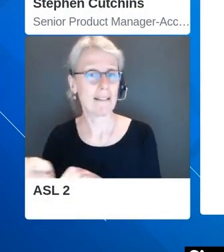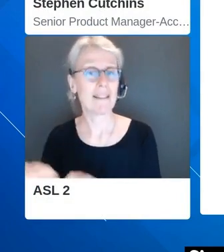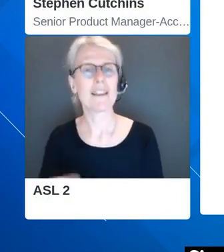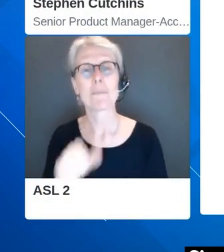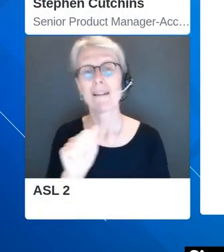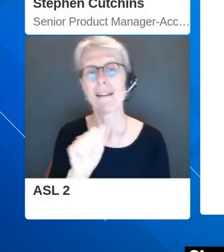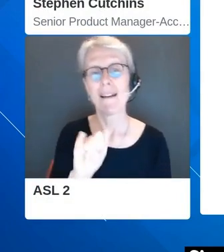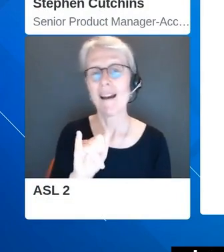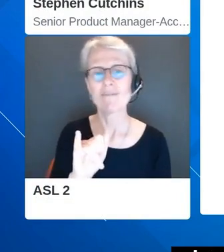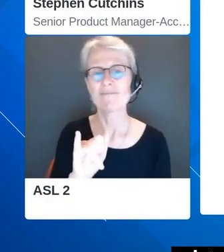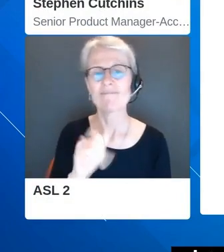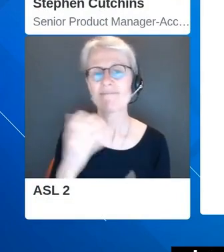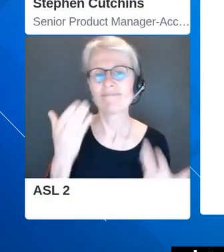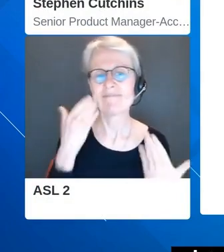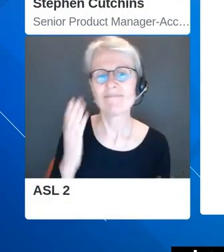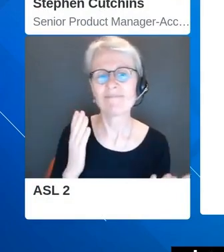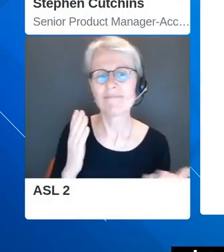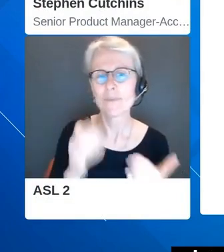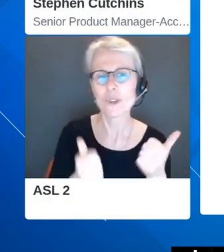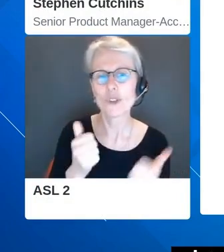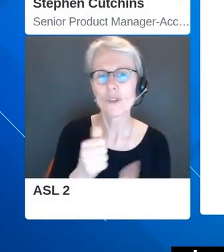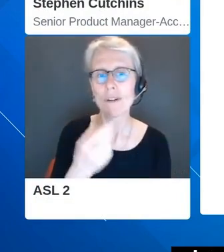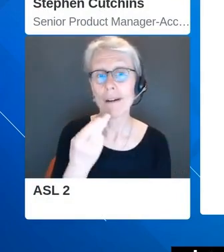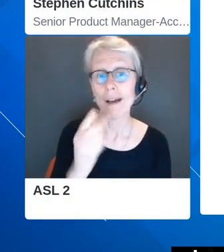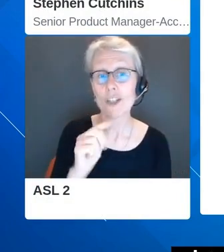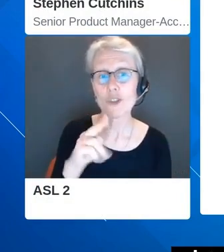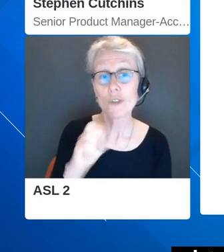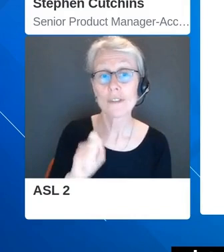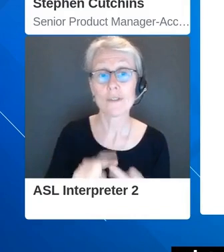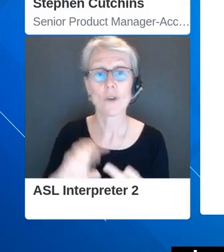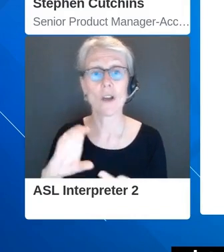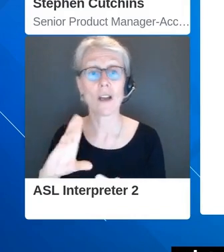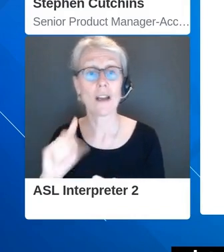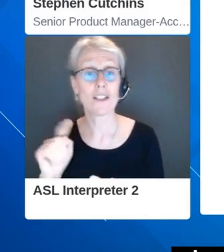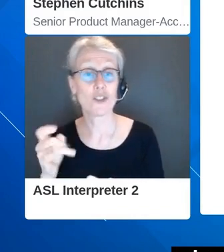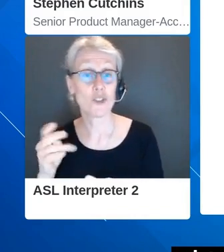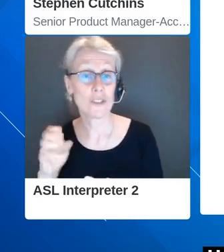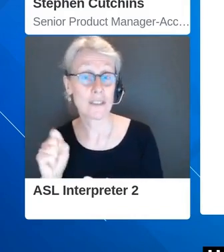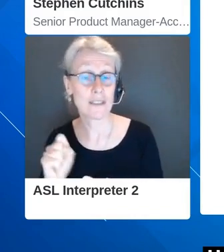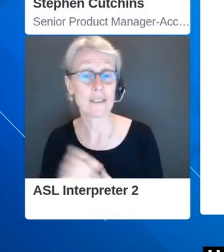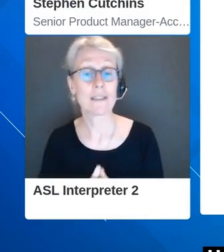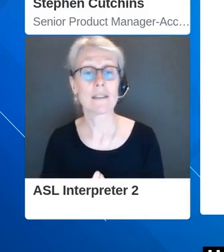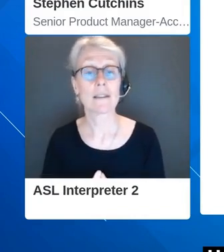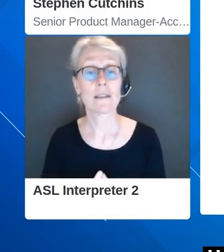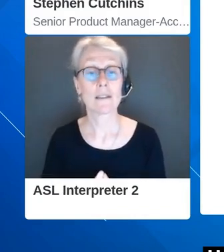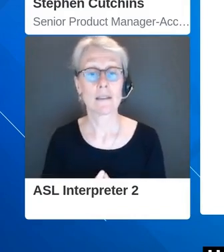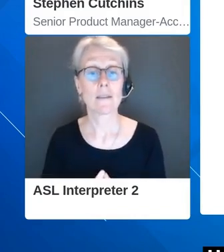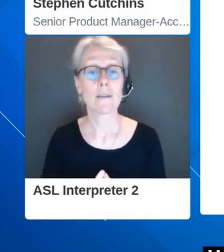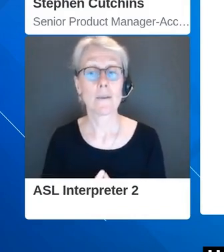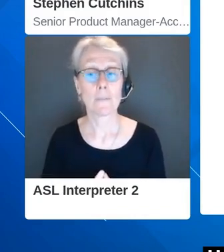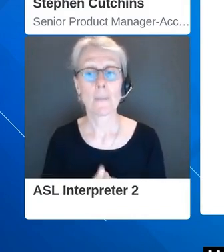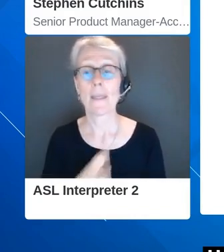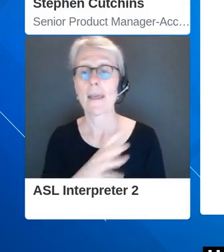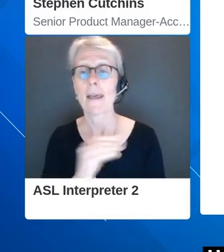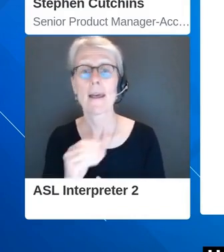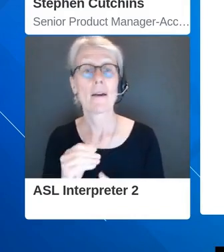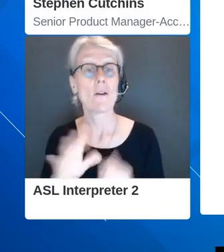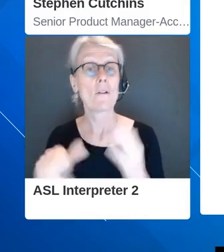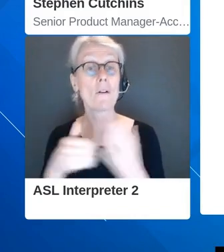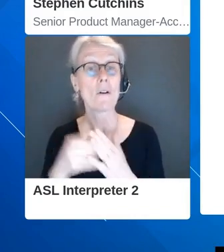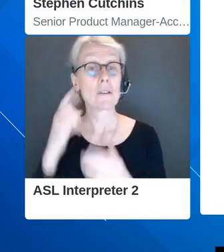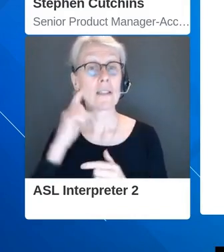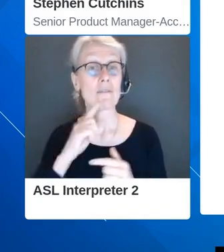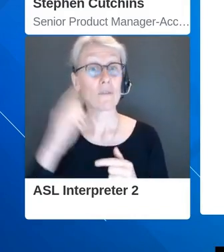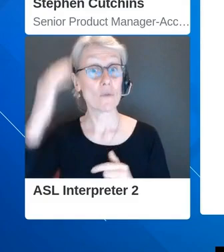interpreter is the ultimate because they relate those details, those emotions, not just those words. Um, Remember that not all deaf people, though, know